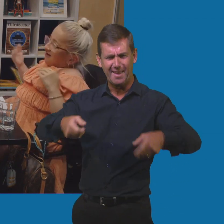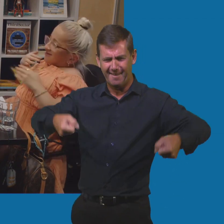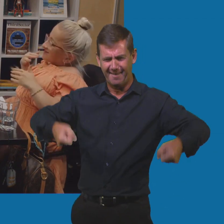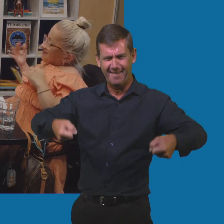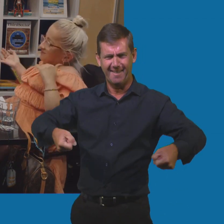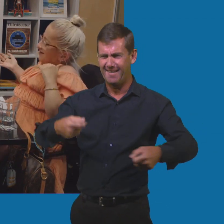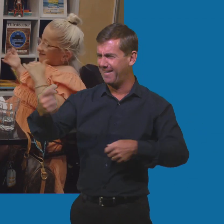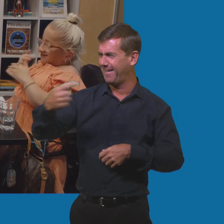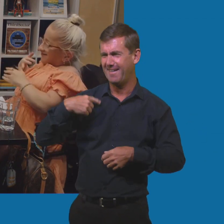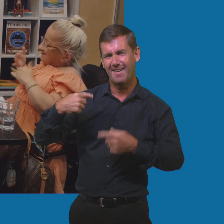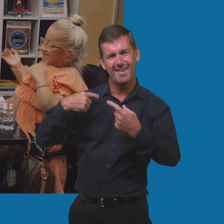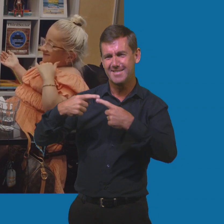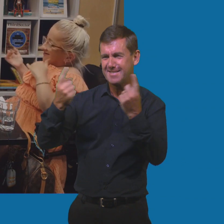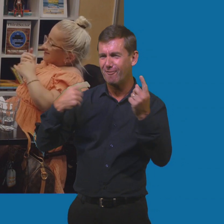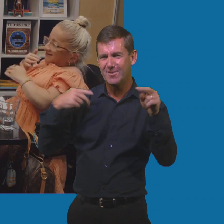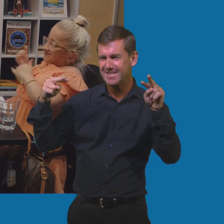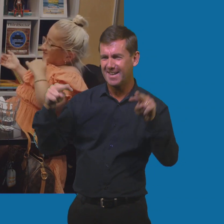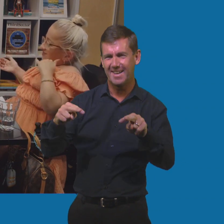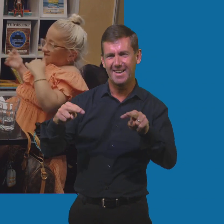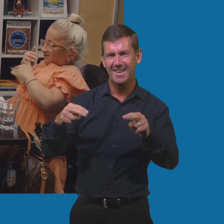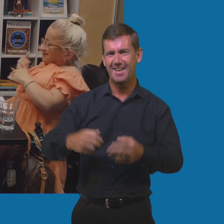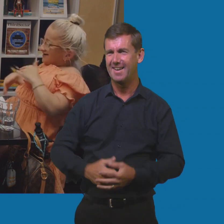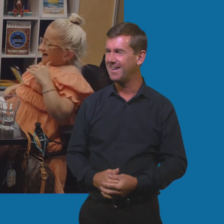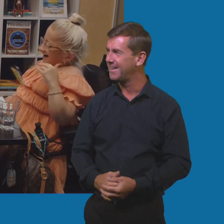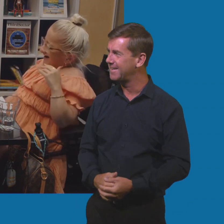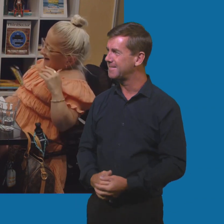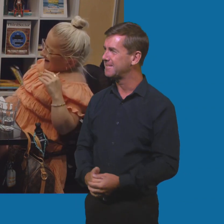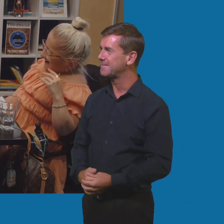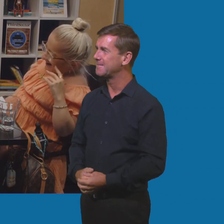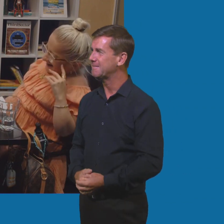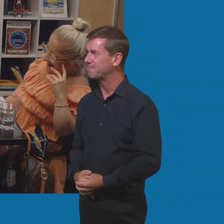We are not the same person. We're really on a different level.